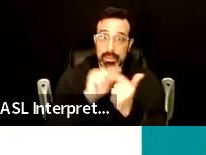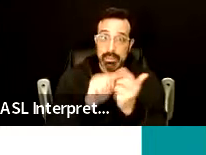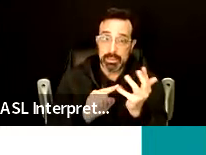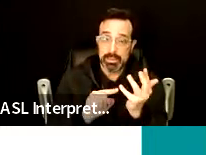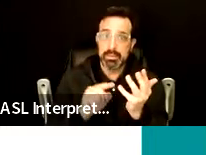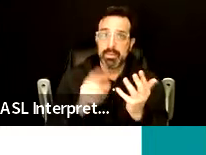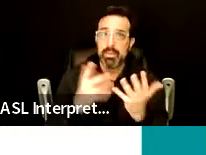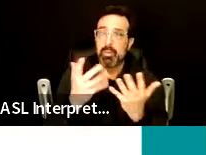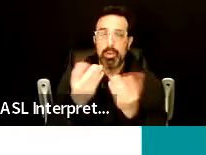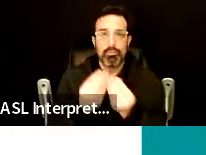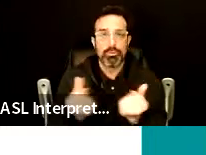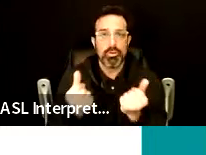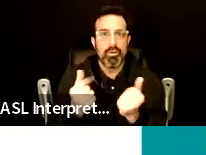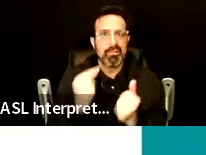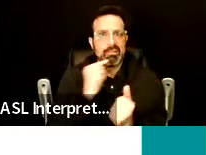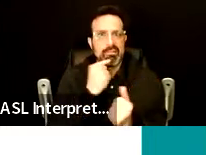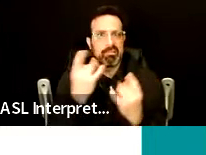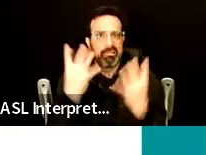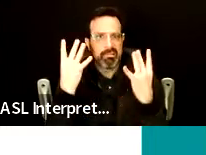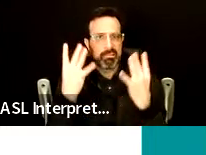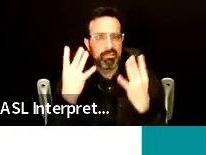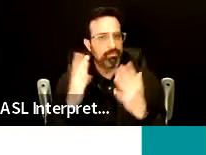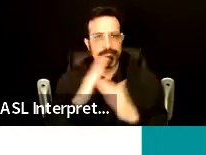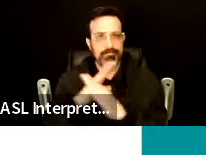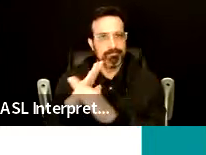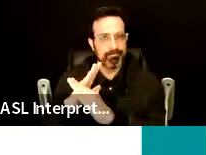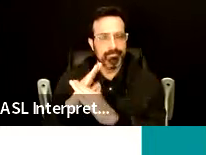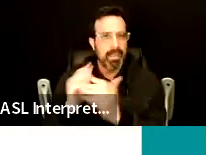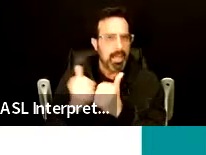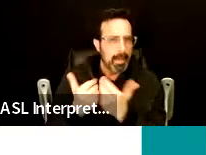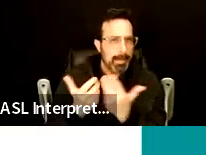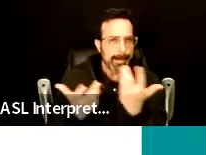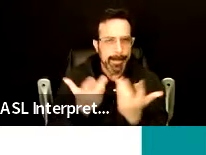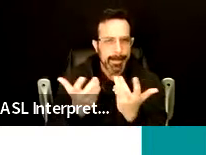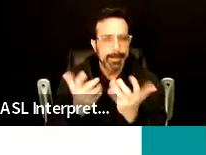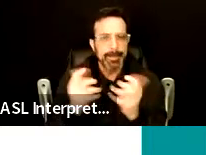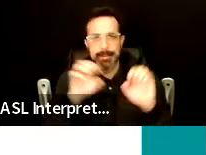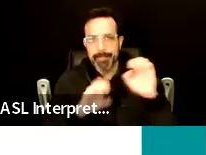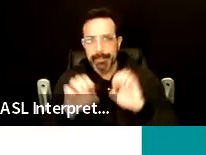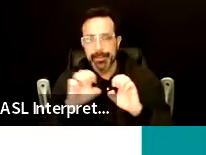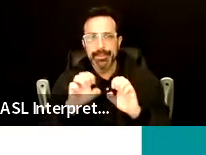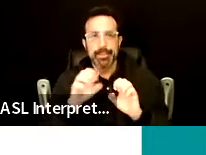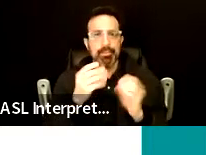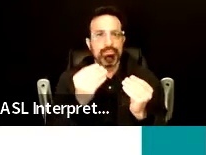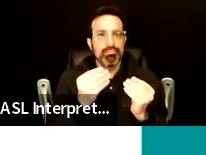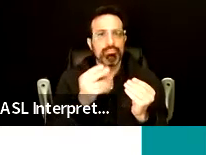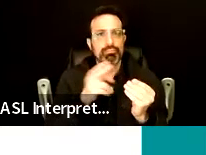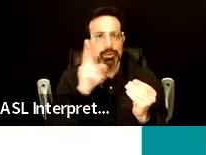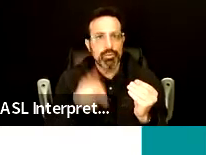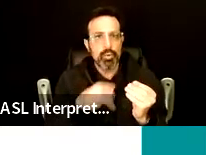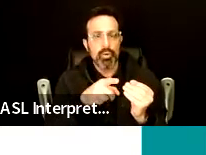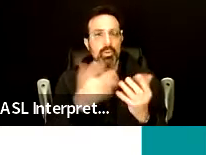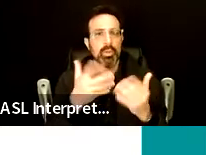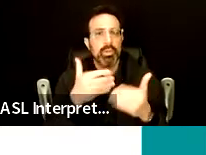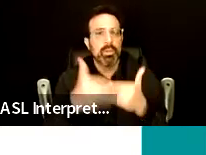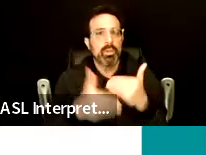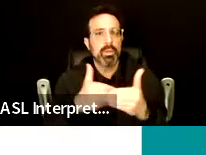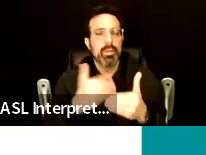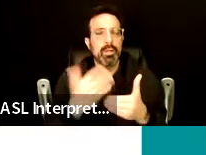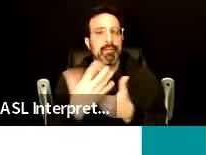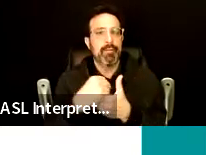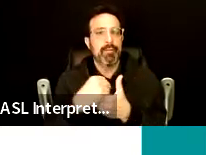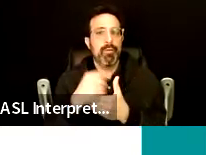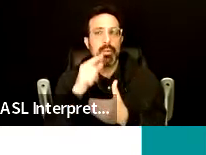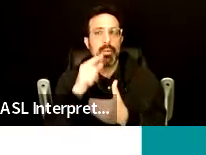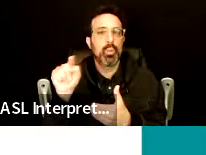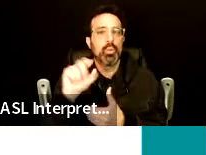adverse effects, and processes for the phased identification and evaluation of historic properties and protocols for involving